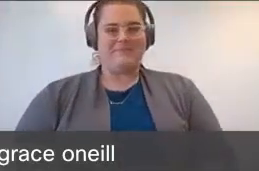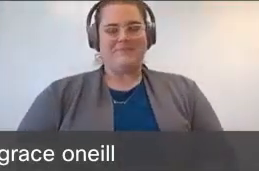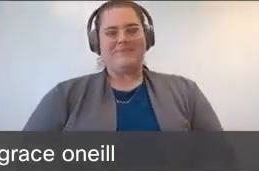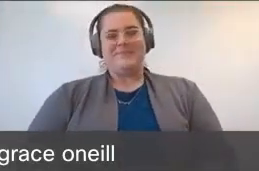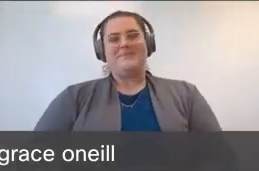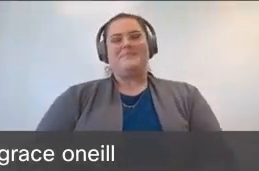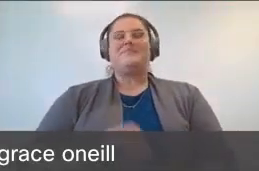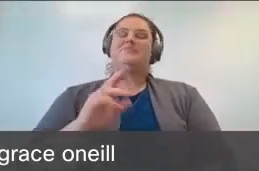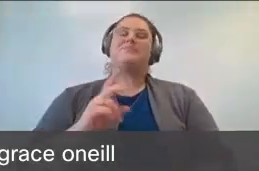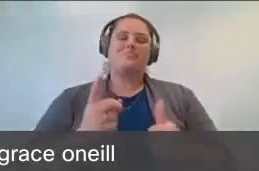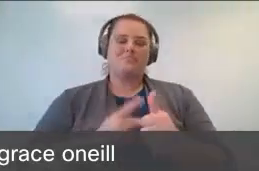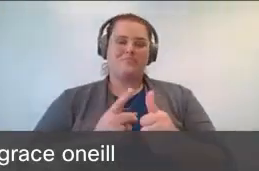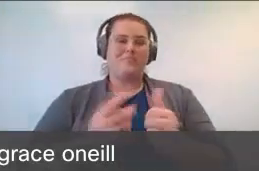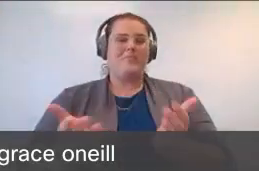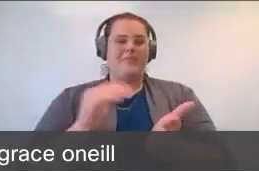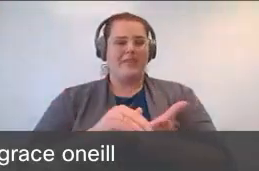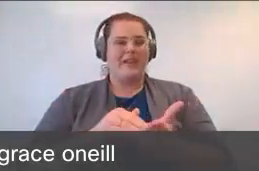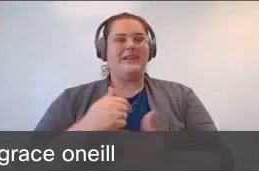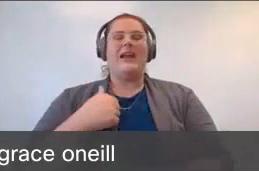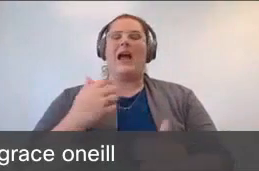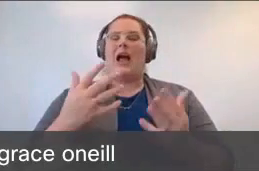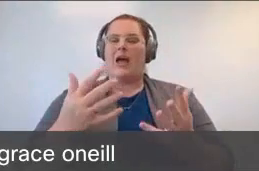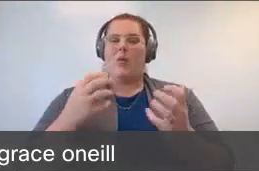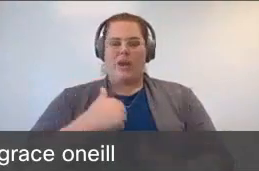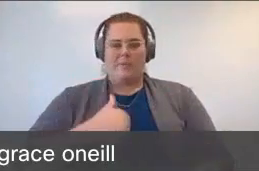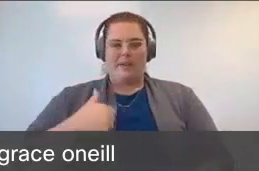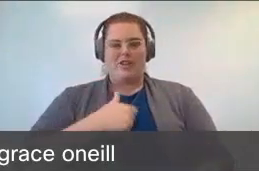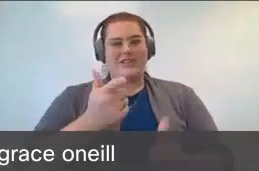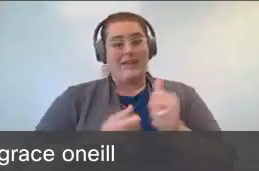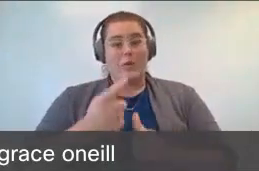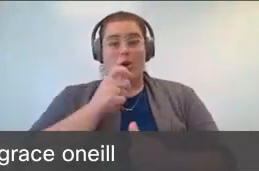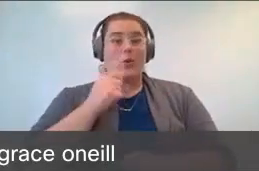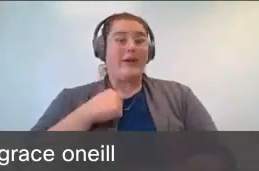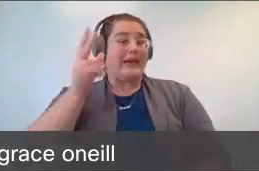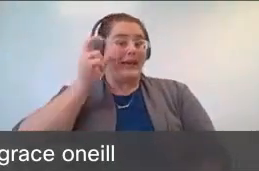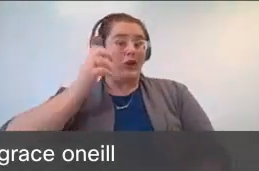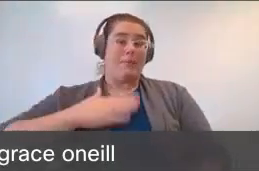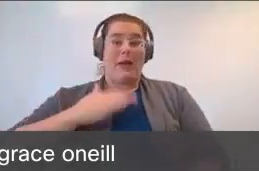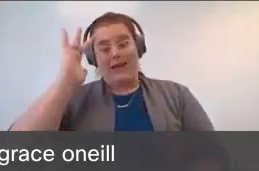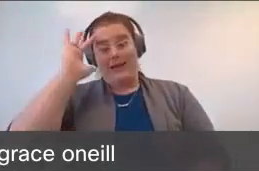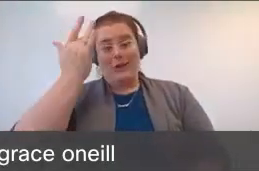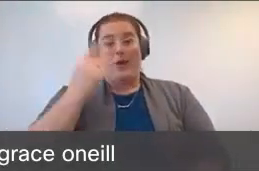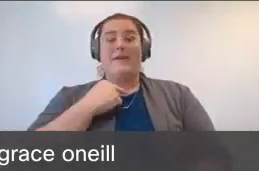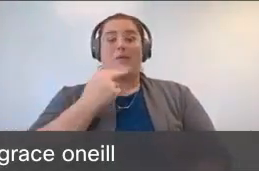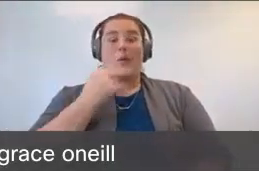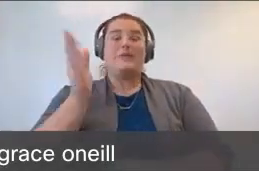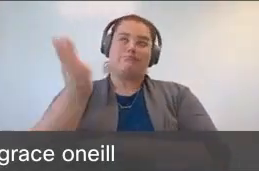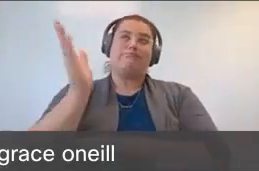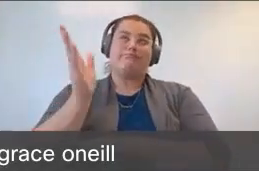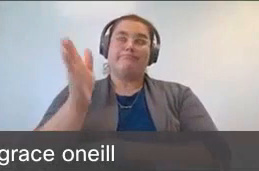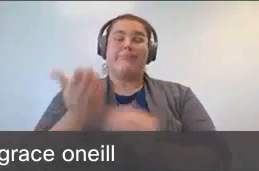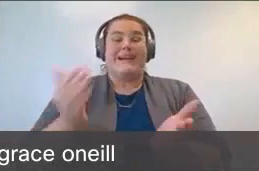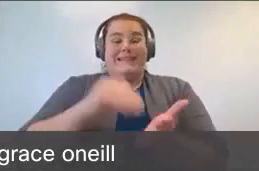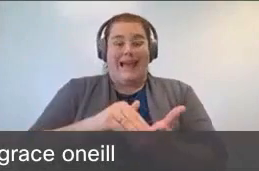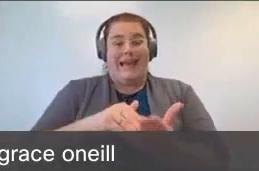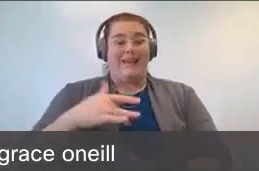First and foremost, again, I want to apologize to everyone who's going to hear my annoying voice again, but we just think it's important that